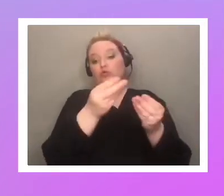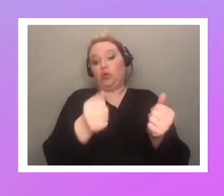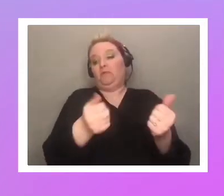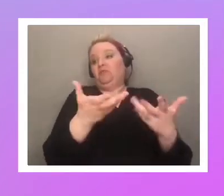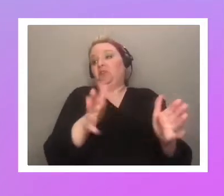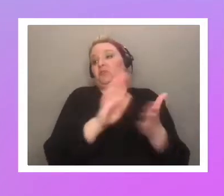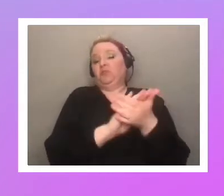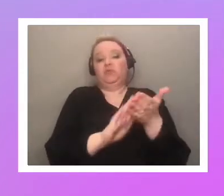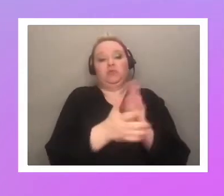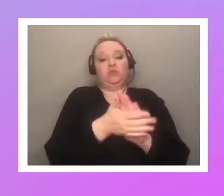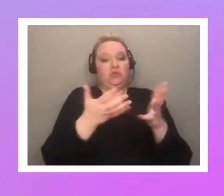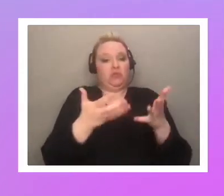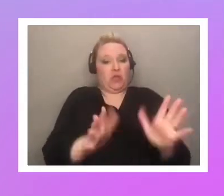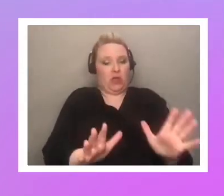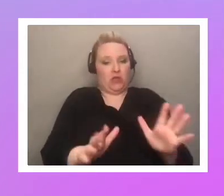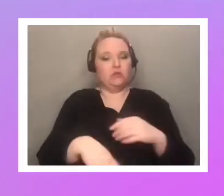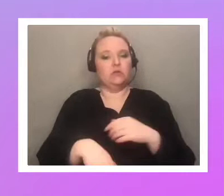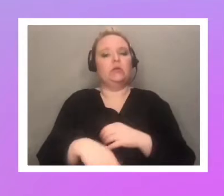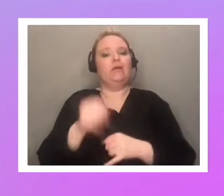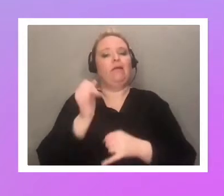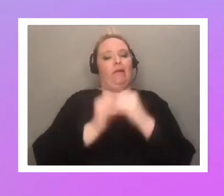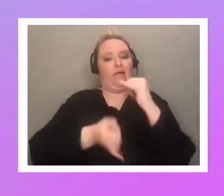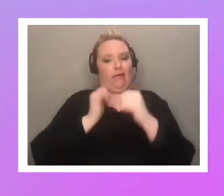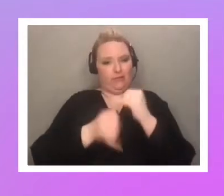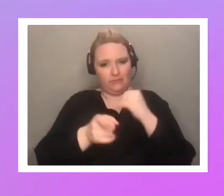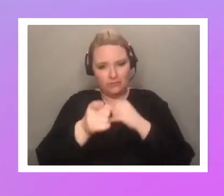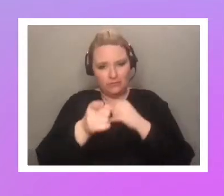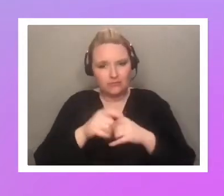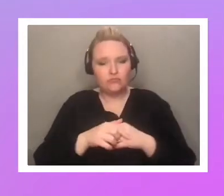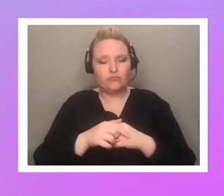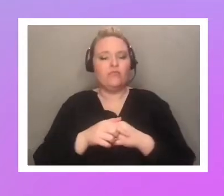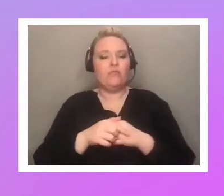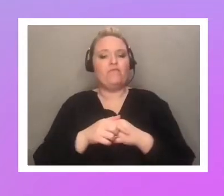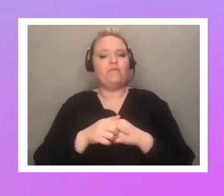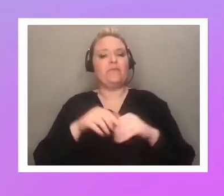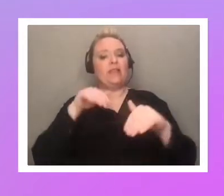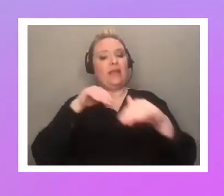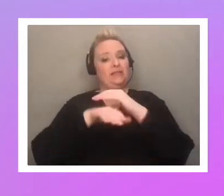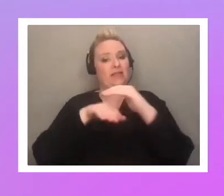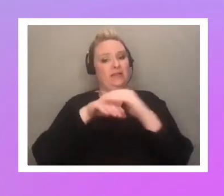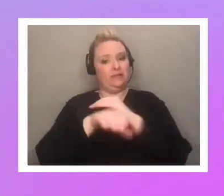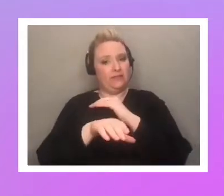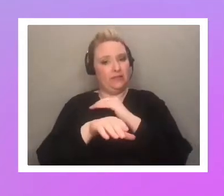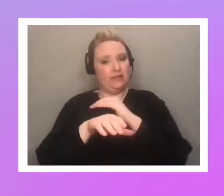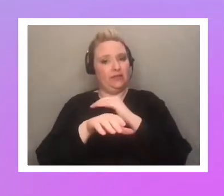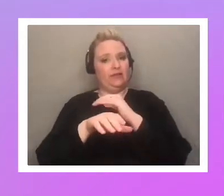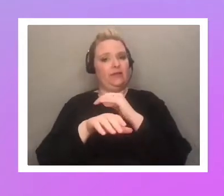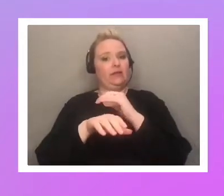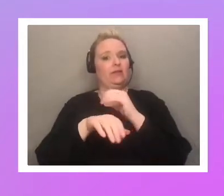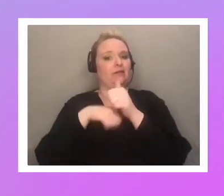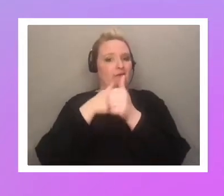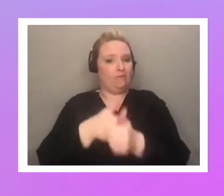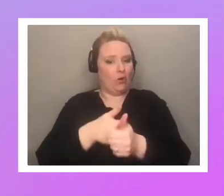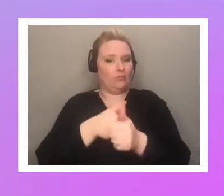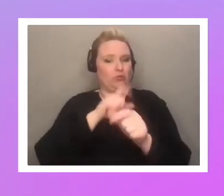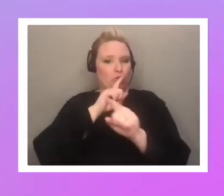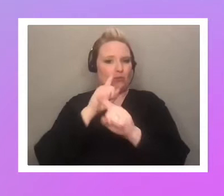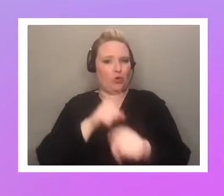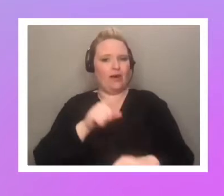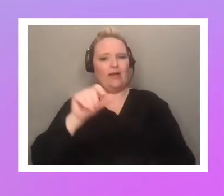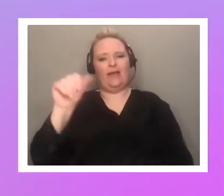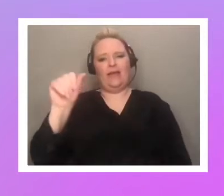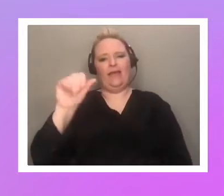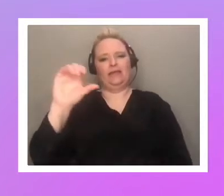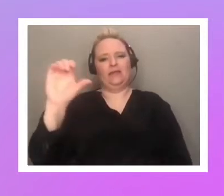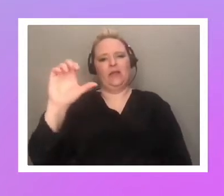And number 6 is accessibility, like performance report, ACR, or